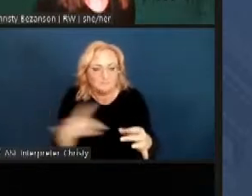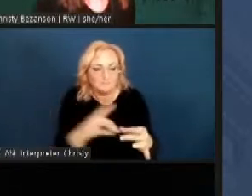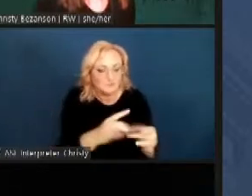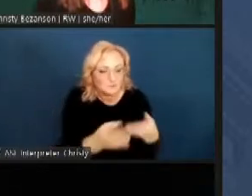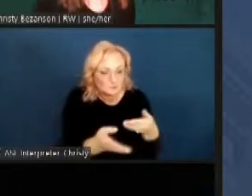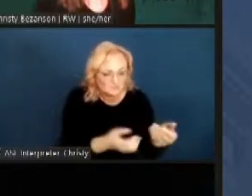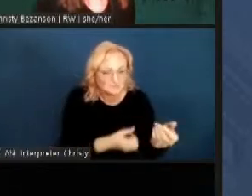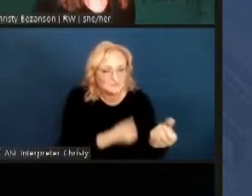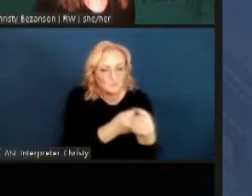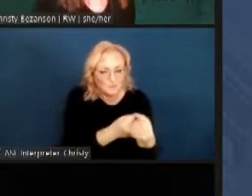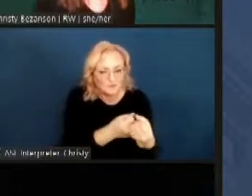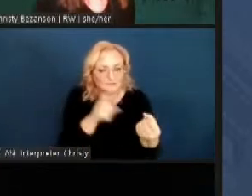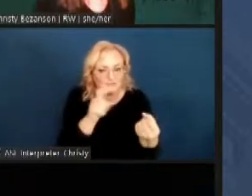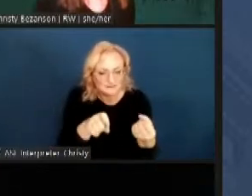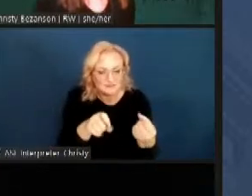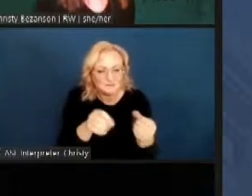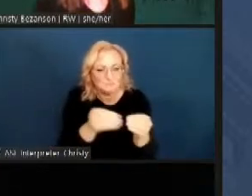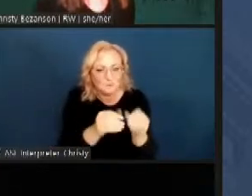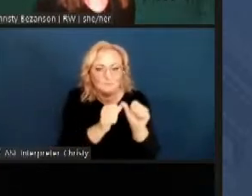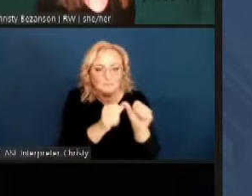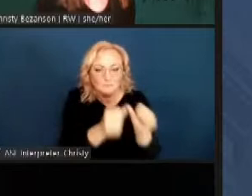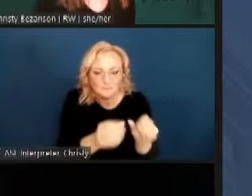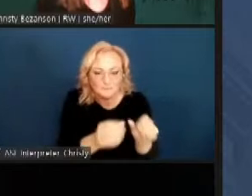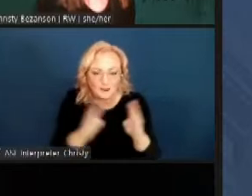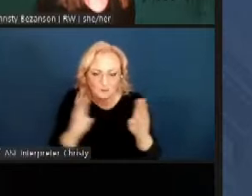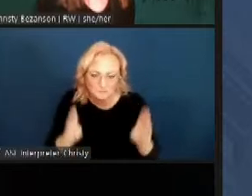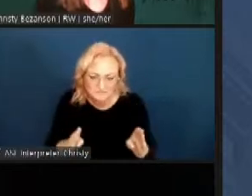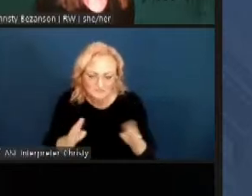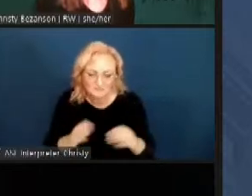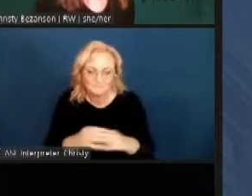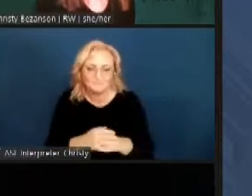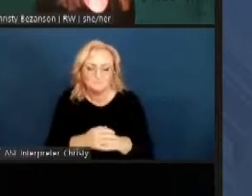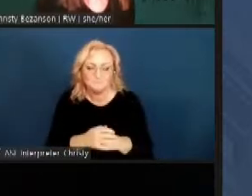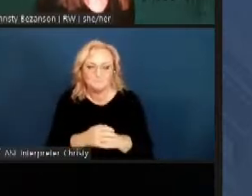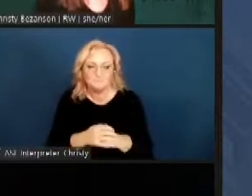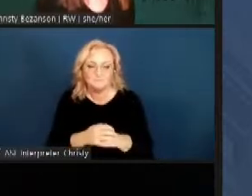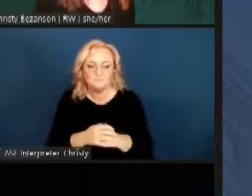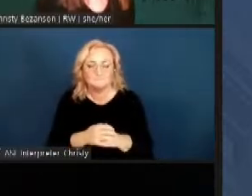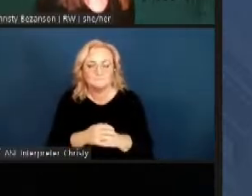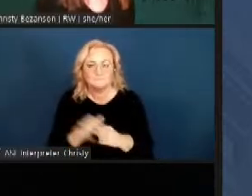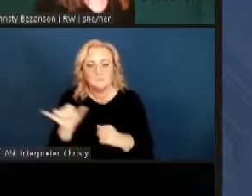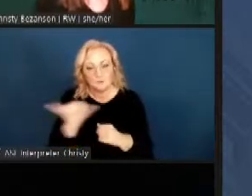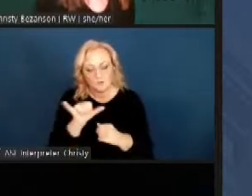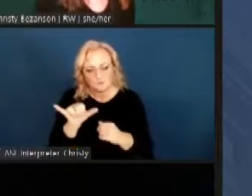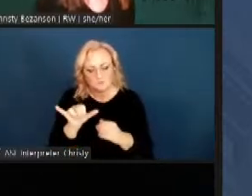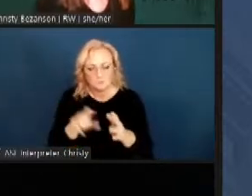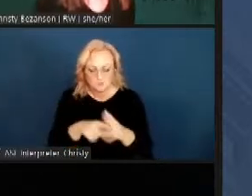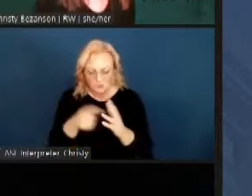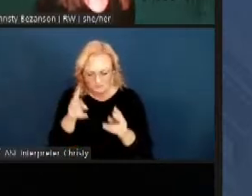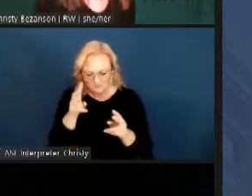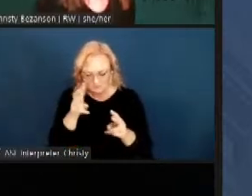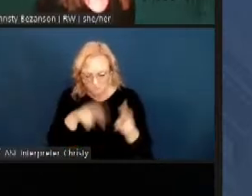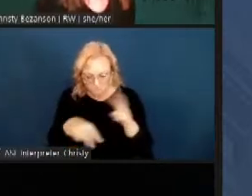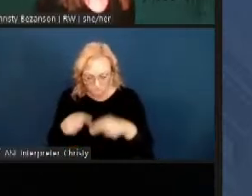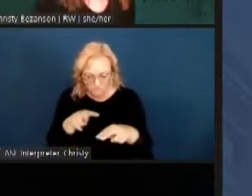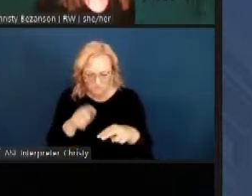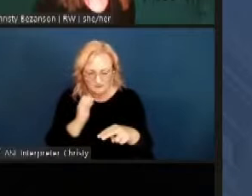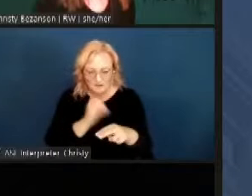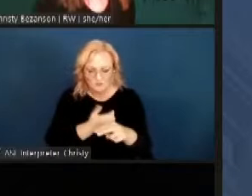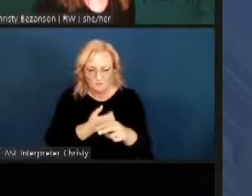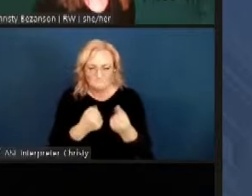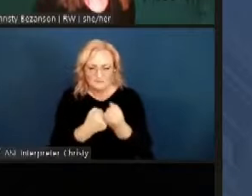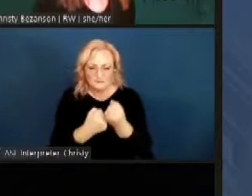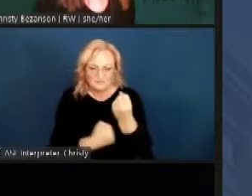that they might need to get more permanent housing, as well as starting to look at bringing our foundational community